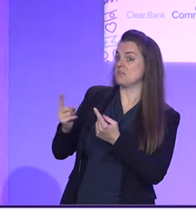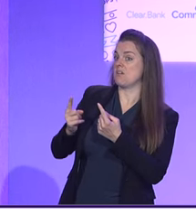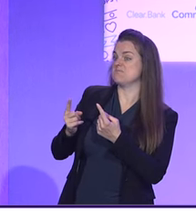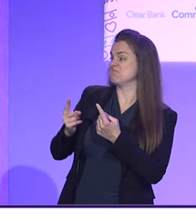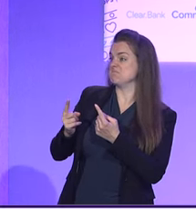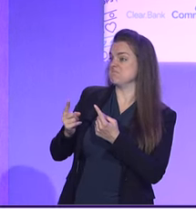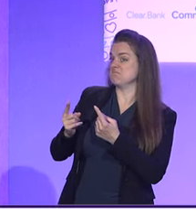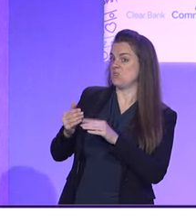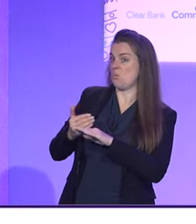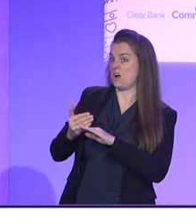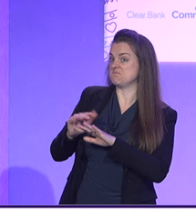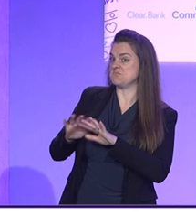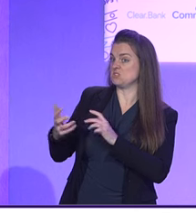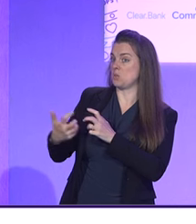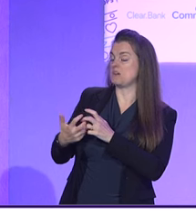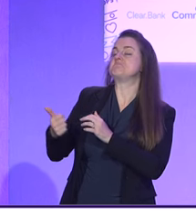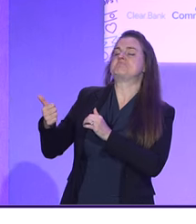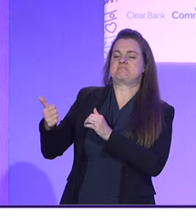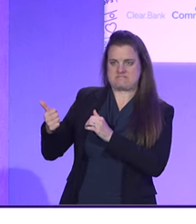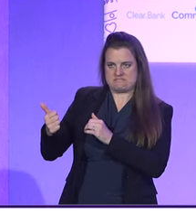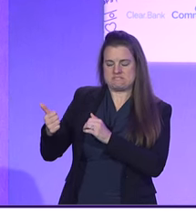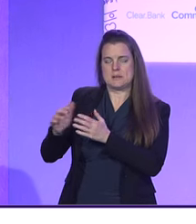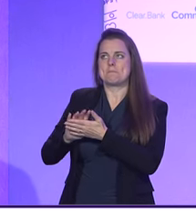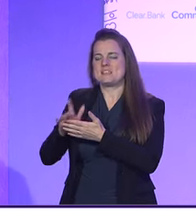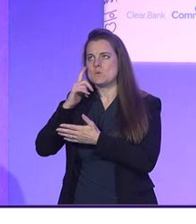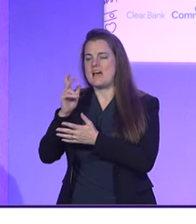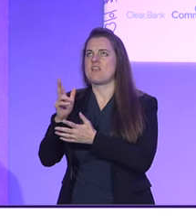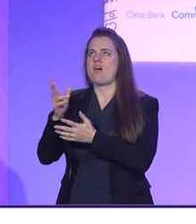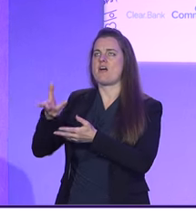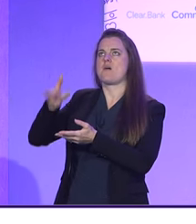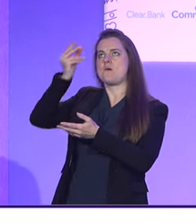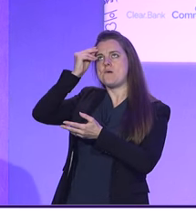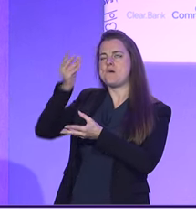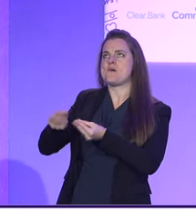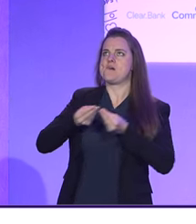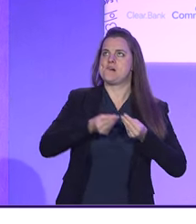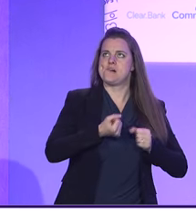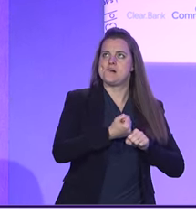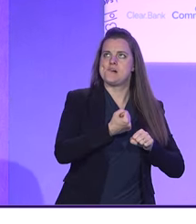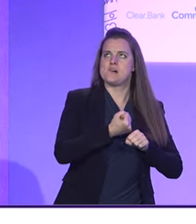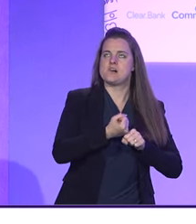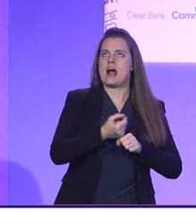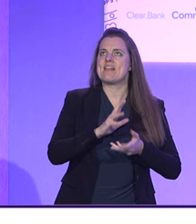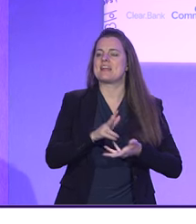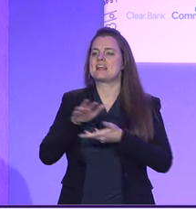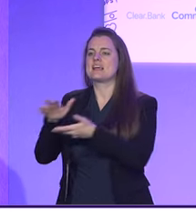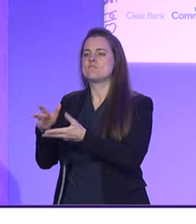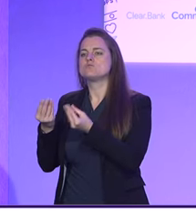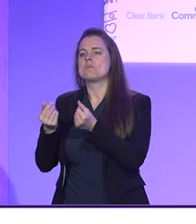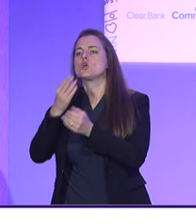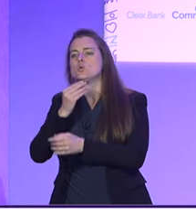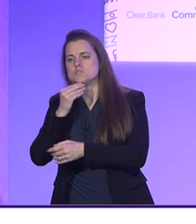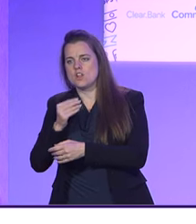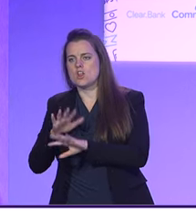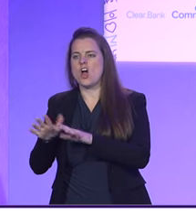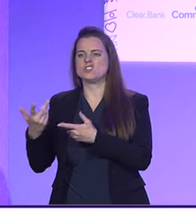plate, give them more space, let them actually do something useful rather than just kind of completing exercises for the sake of it. So it's really